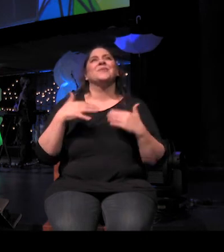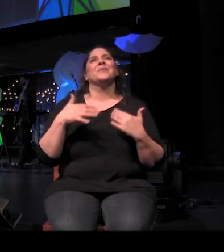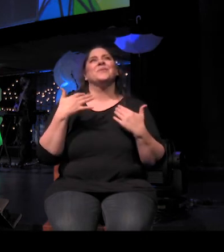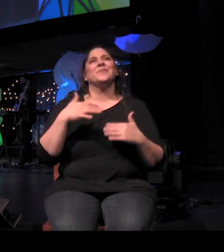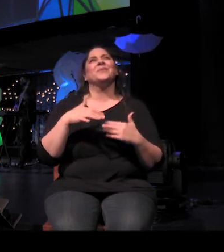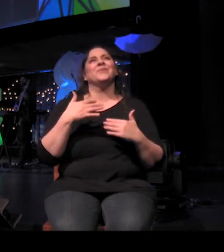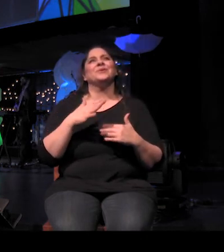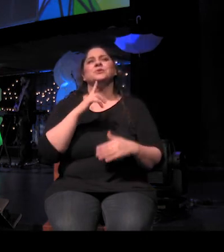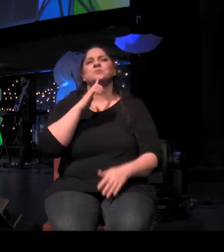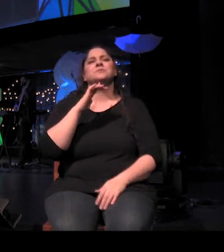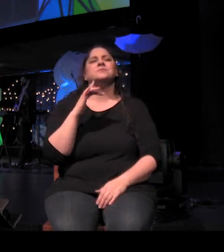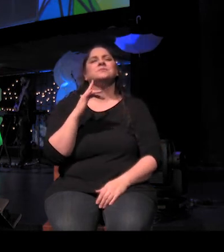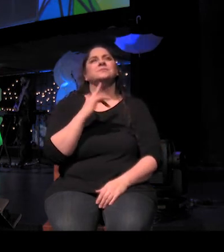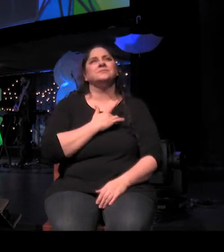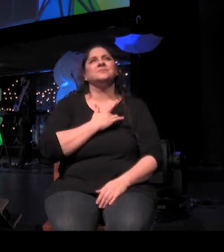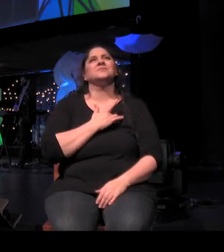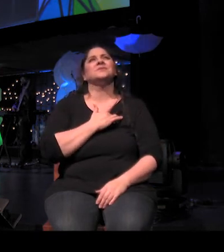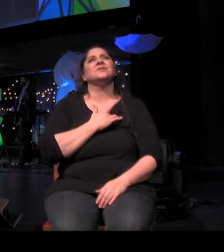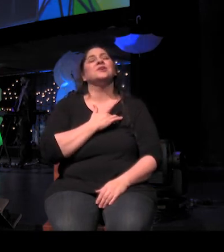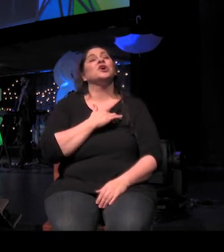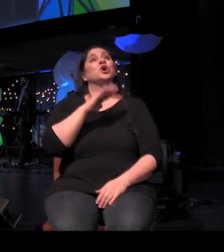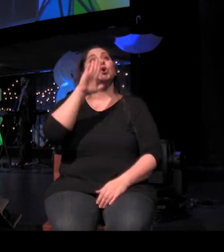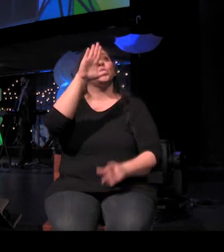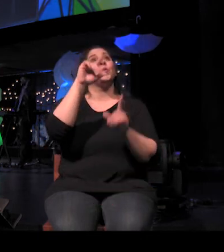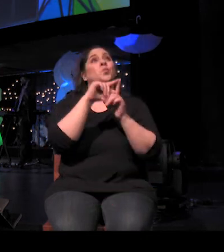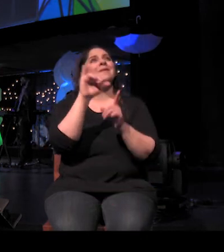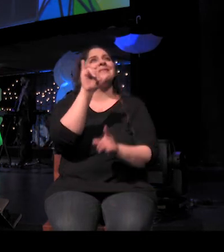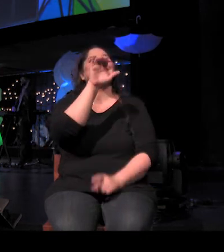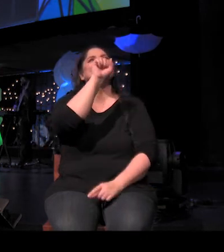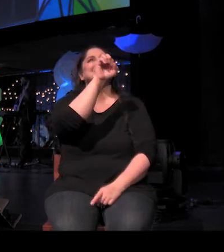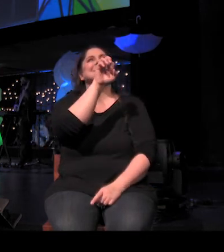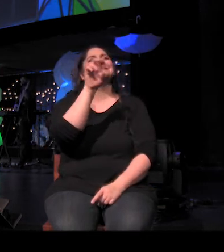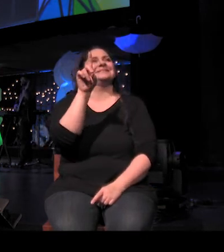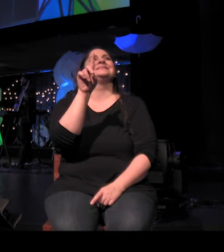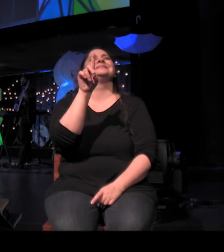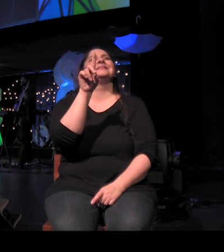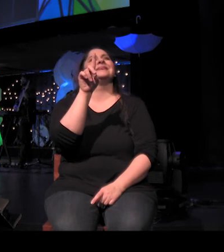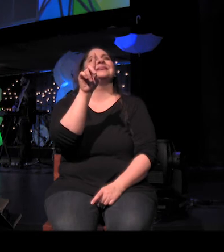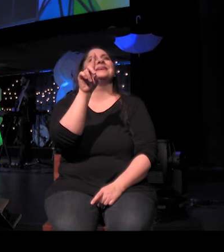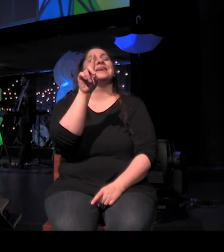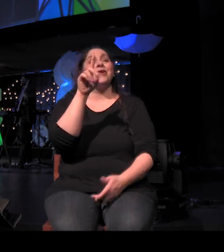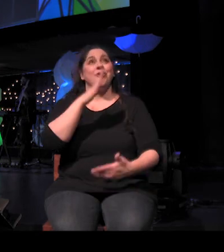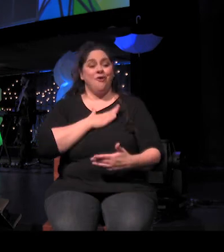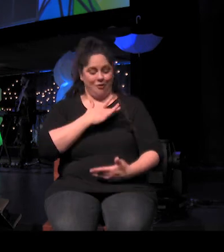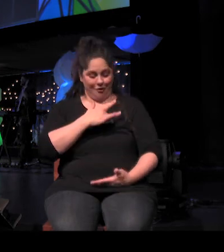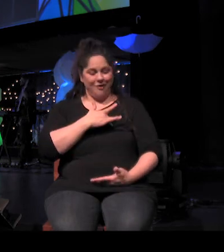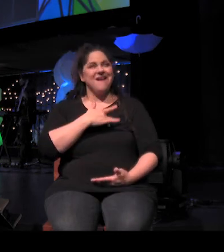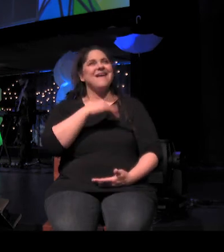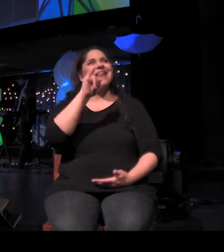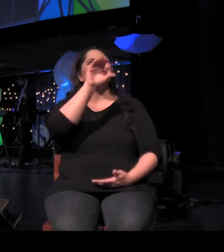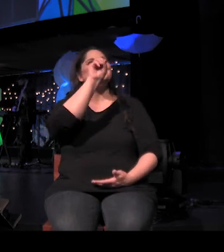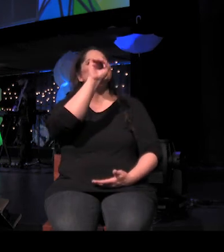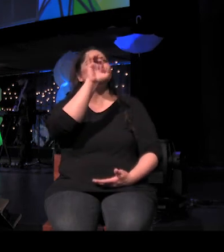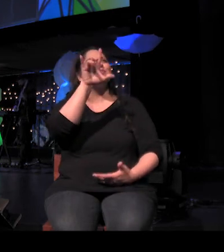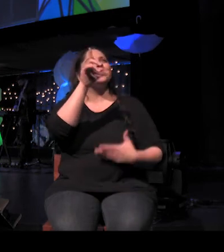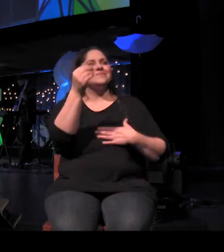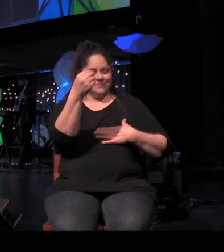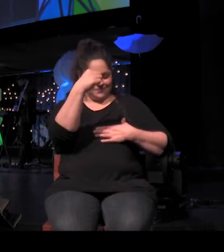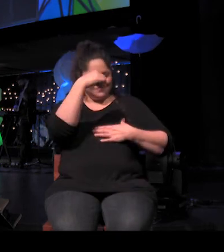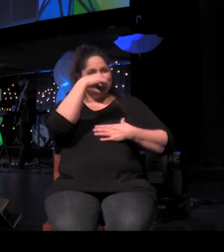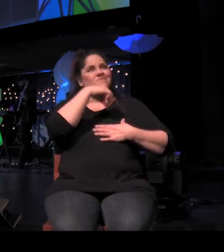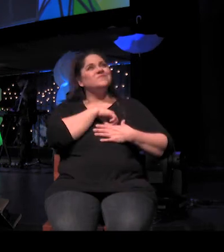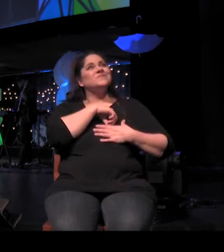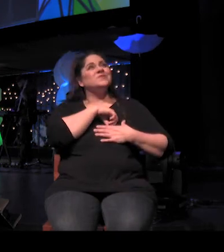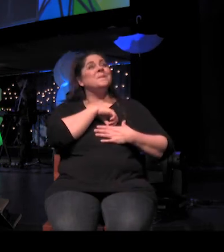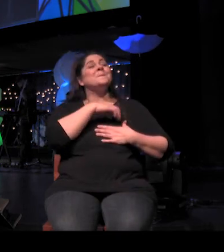speaking life into people. Your word is like seed, and our hearts are like soil. So my prayer is, God,